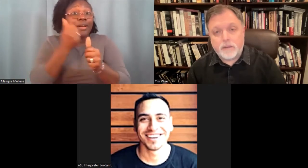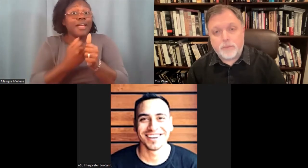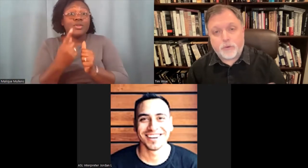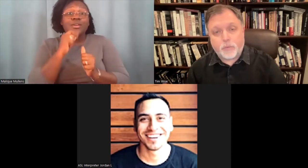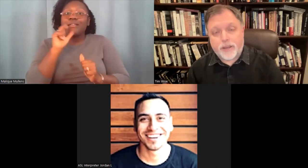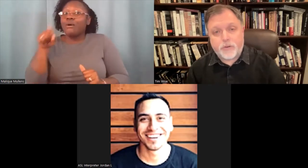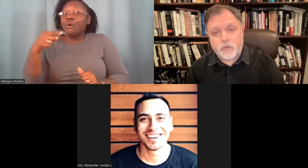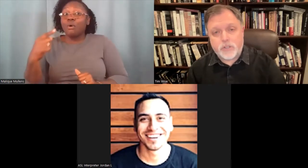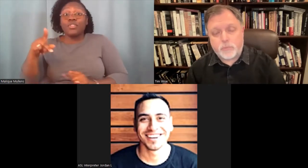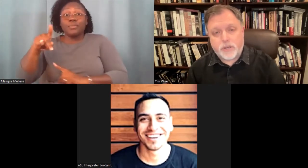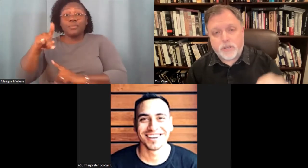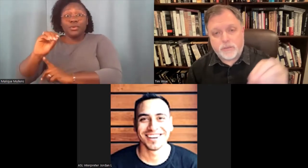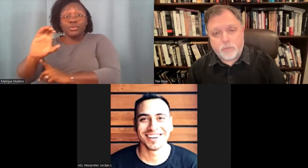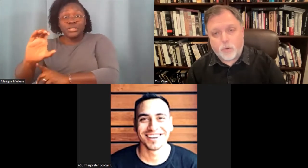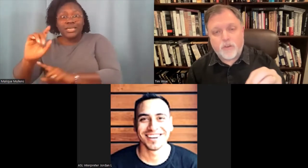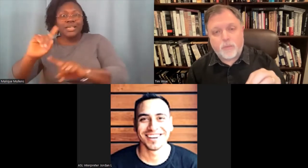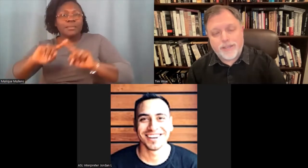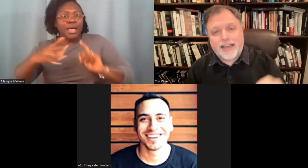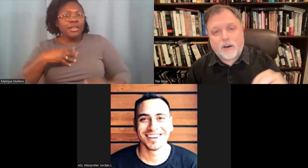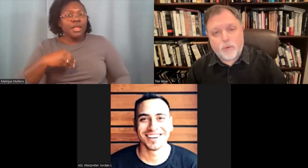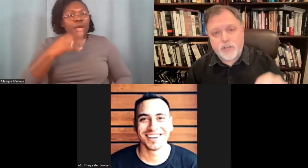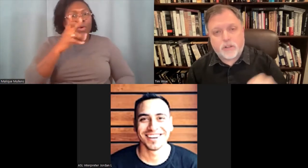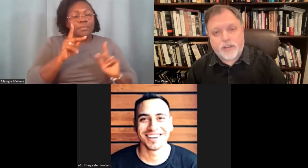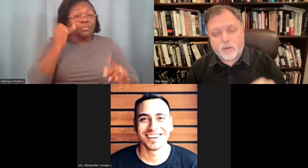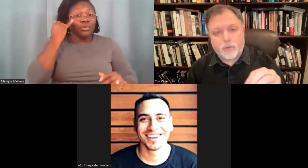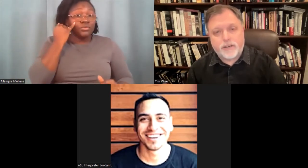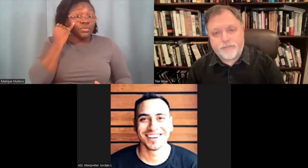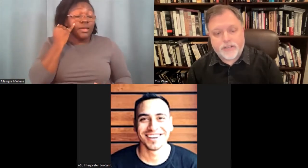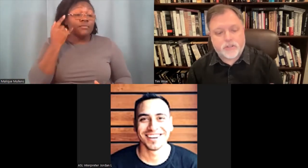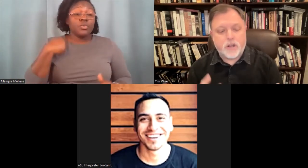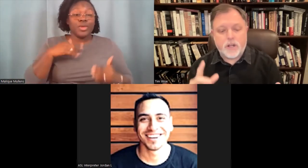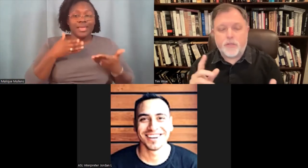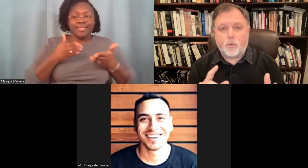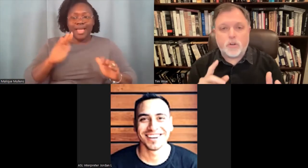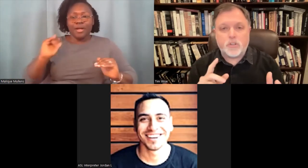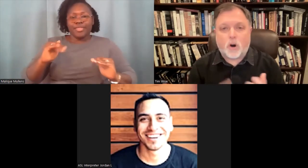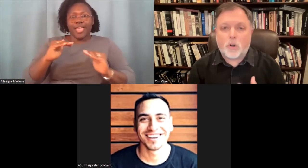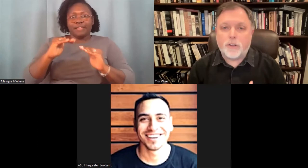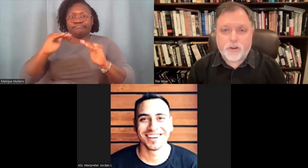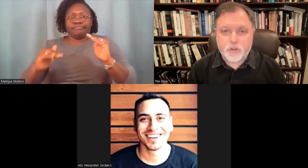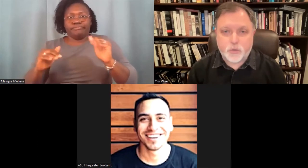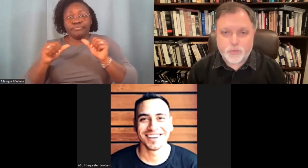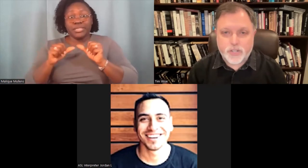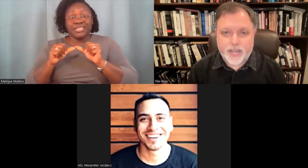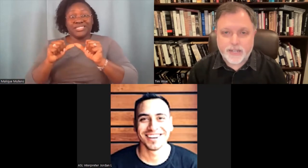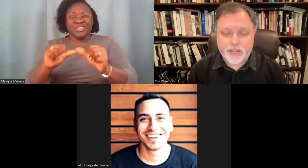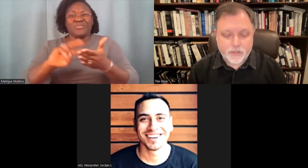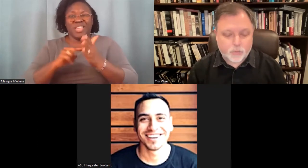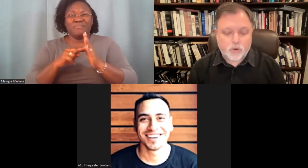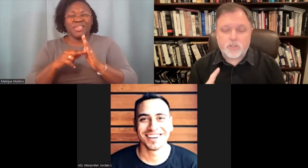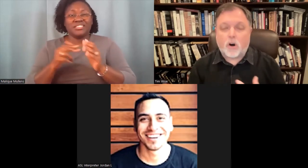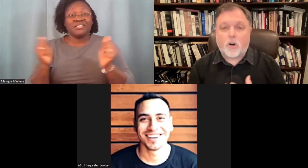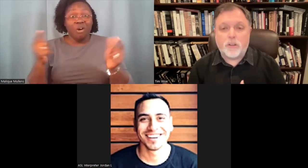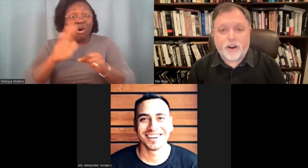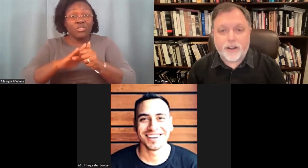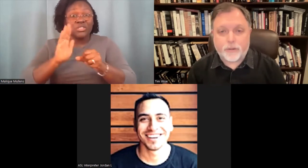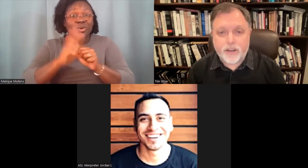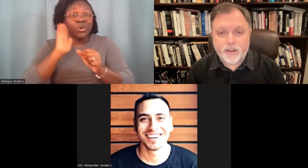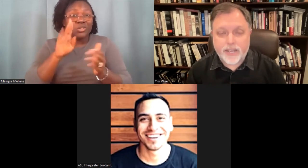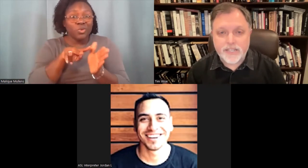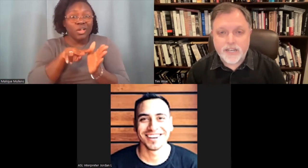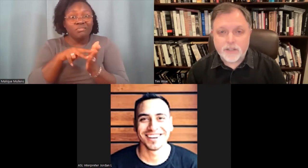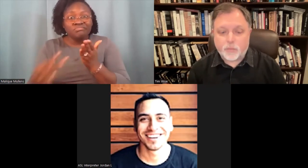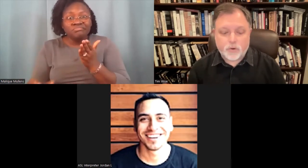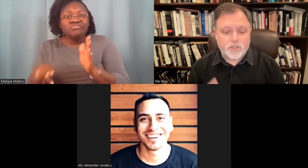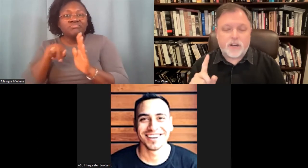color, but for white folks too. Because the more that we allow racial inequity to fester, the worse all of our schools get, the worse all of our